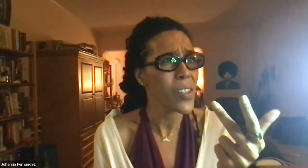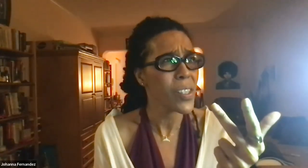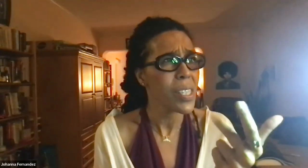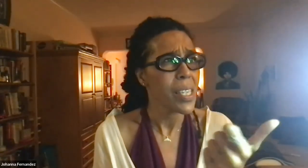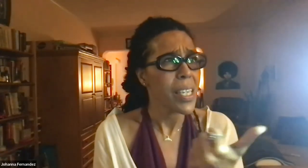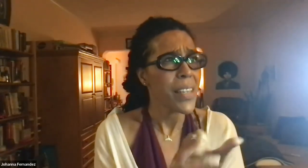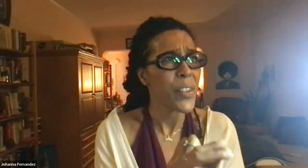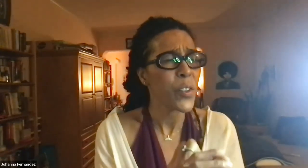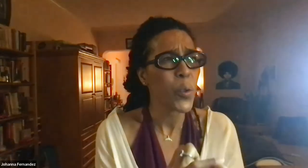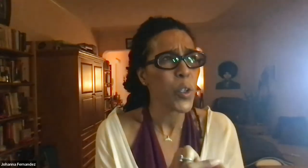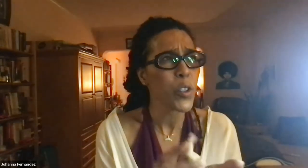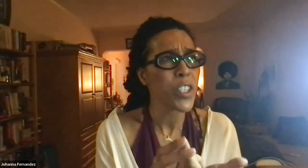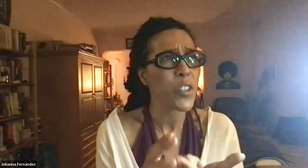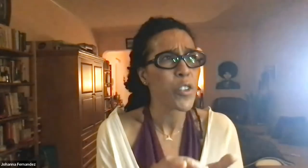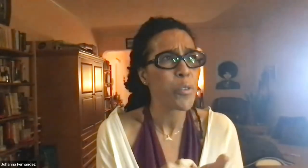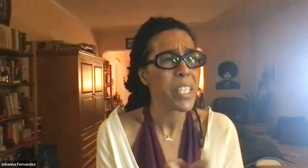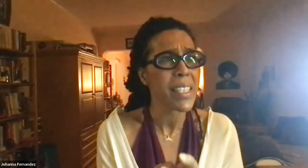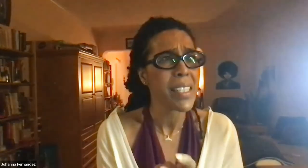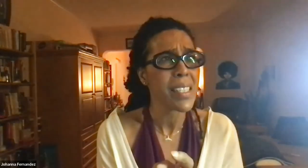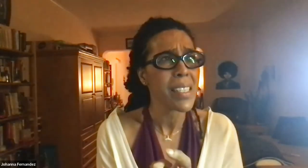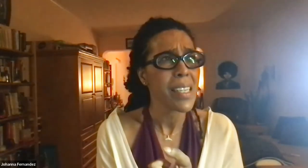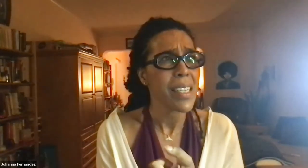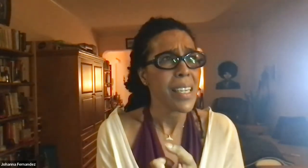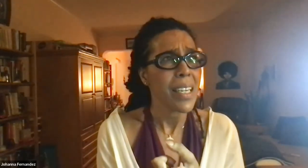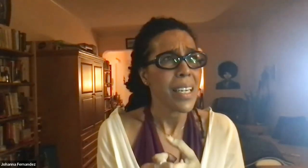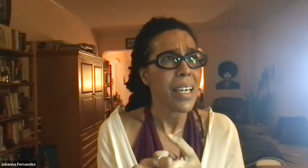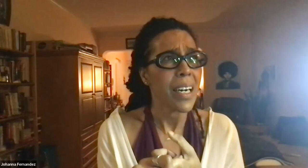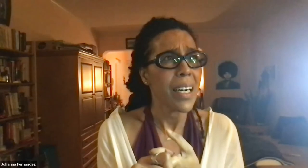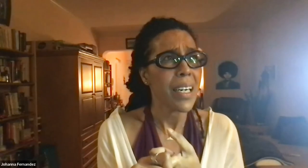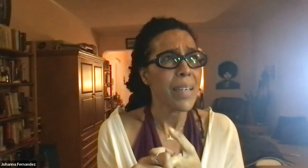where else? In the schools, in the streets,